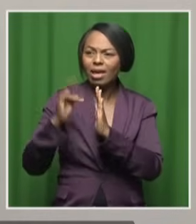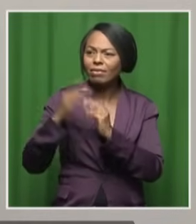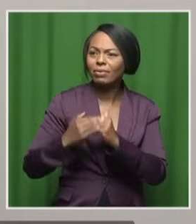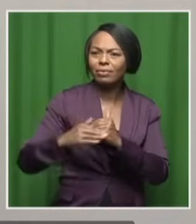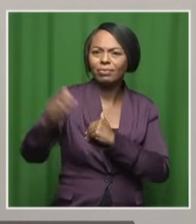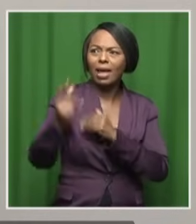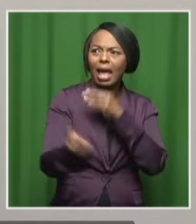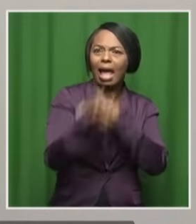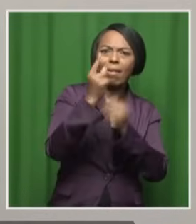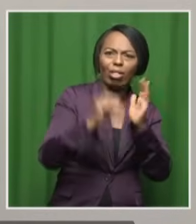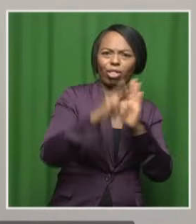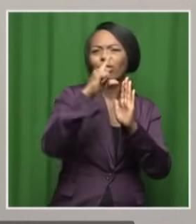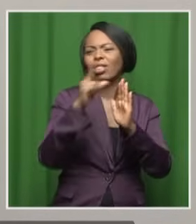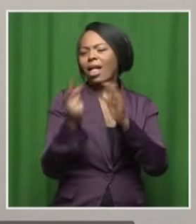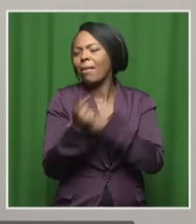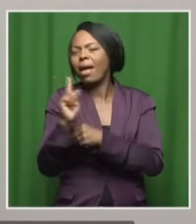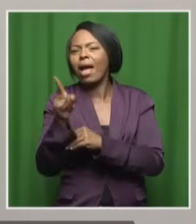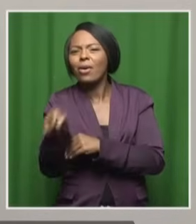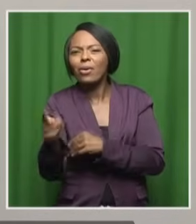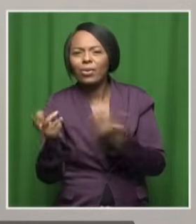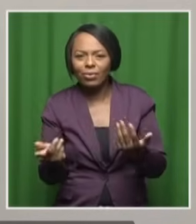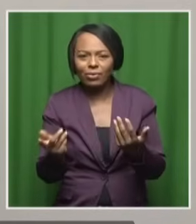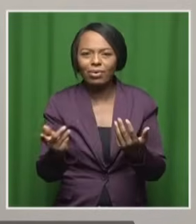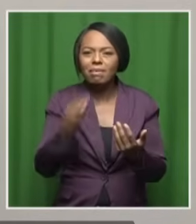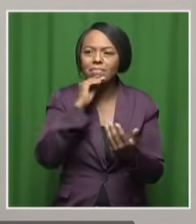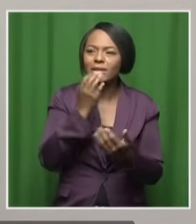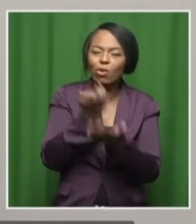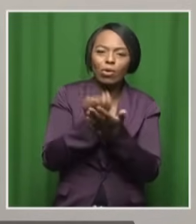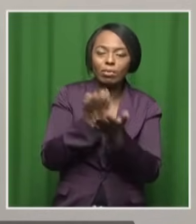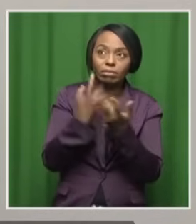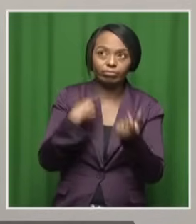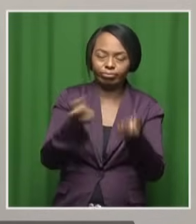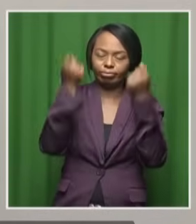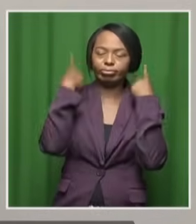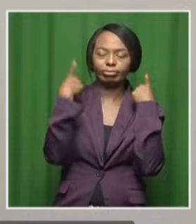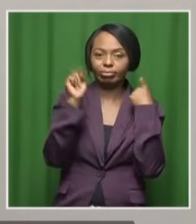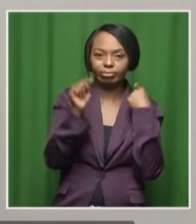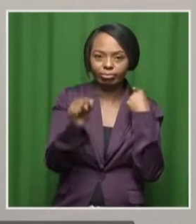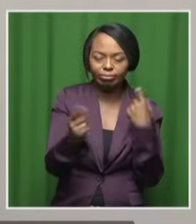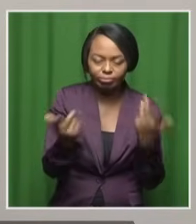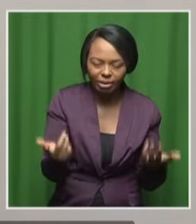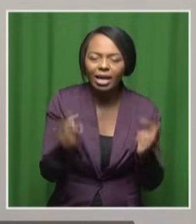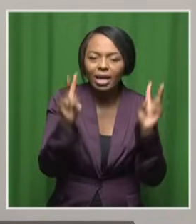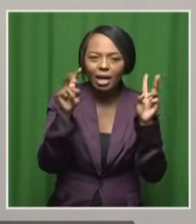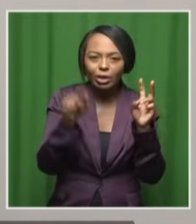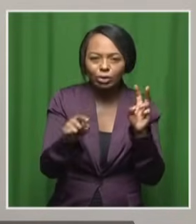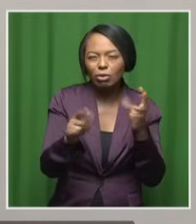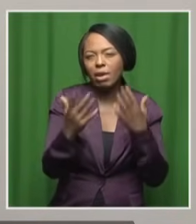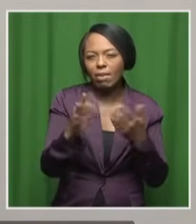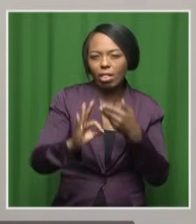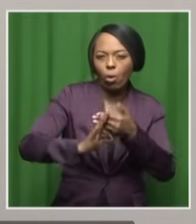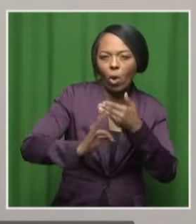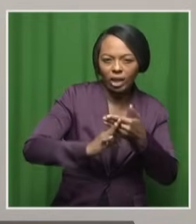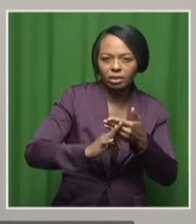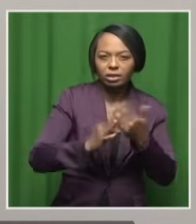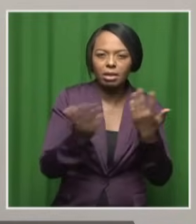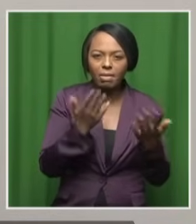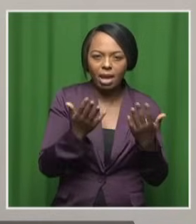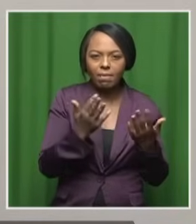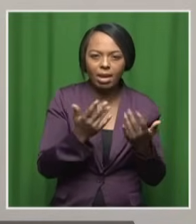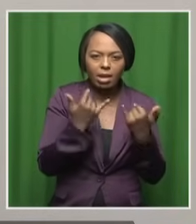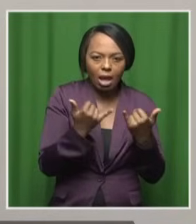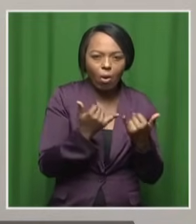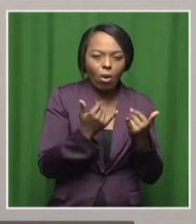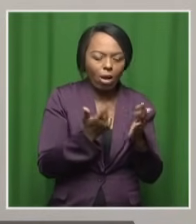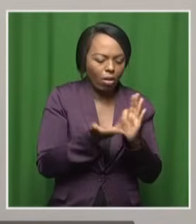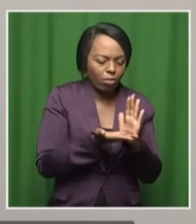decrease in the price of goods, but it doesn't make economic sense if within the next 3 weeks, you're going to see a jump going back